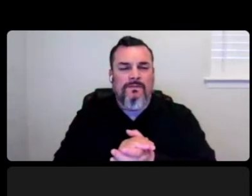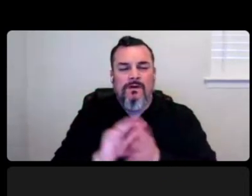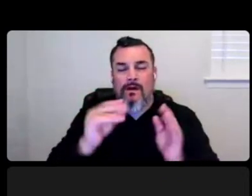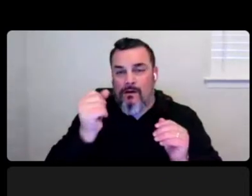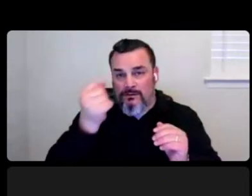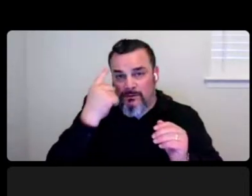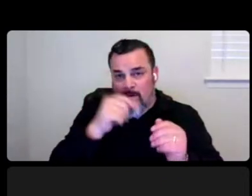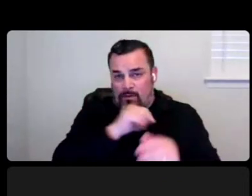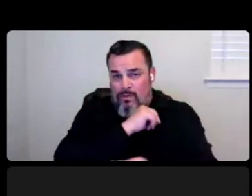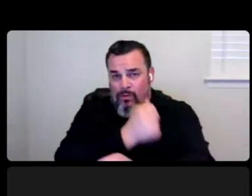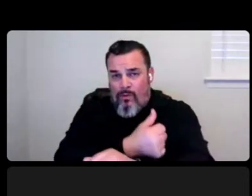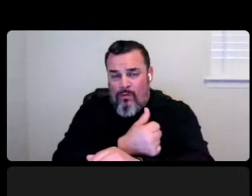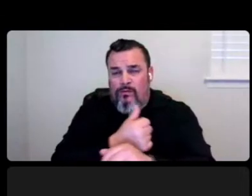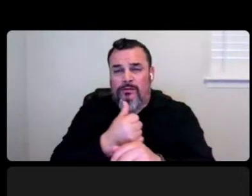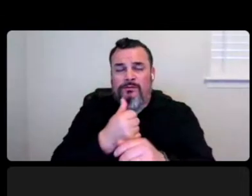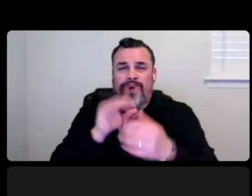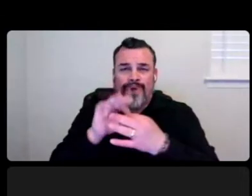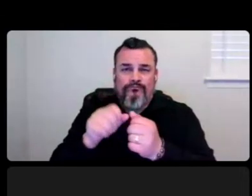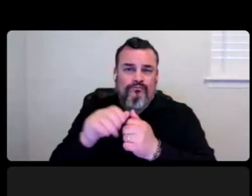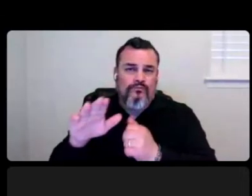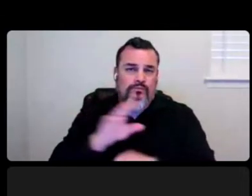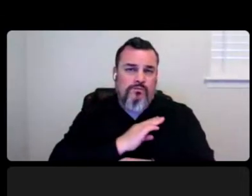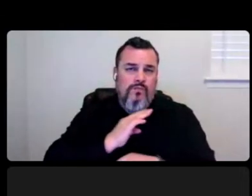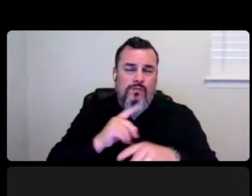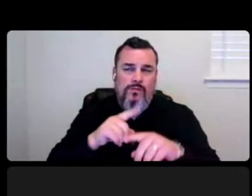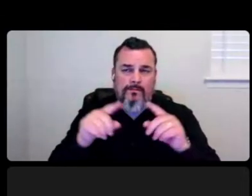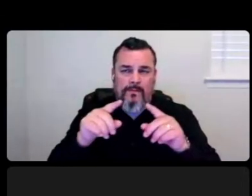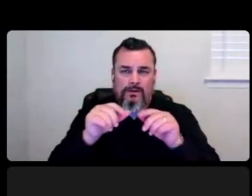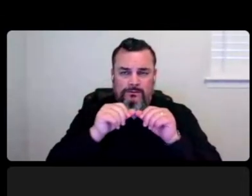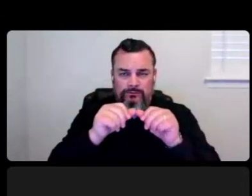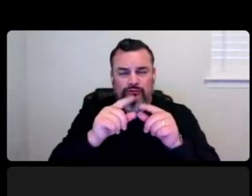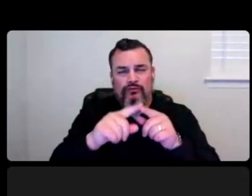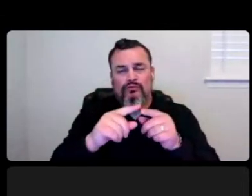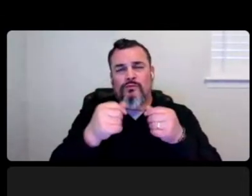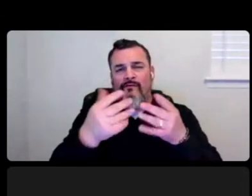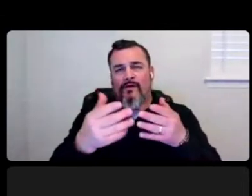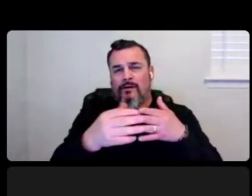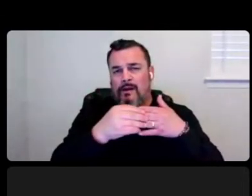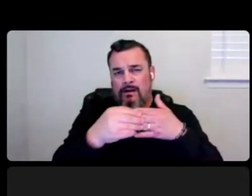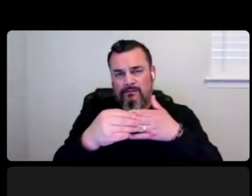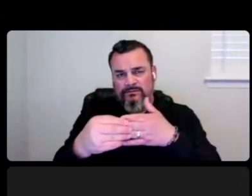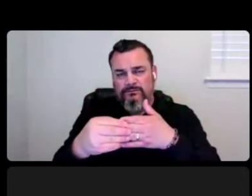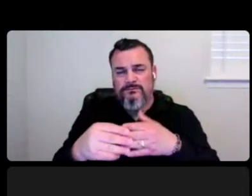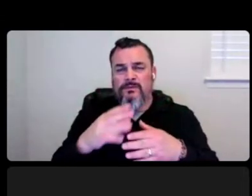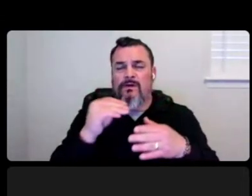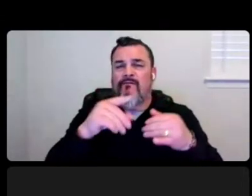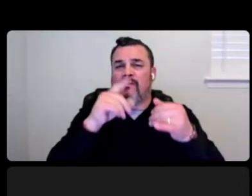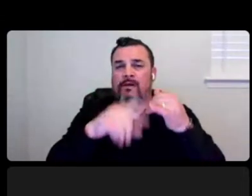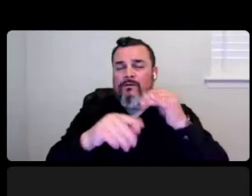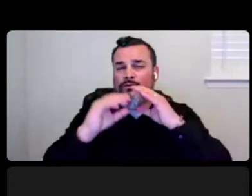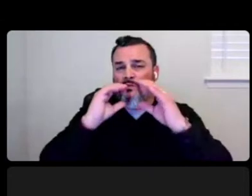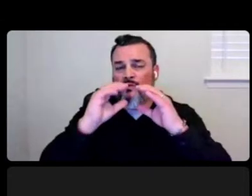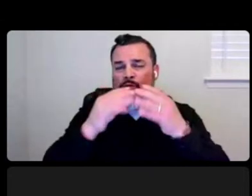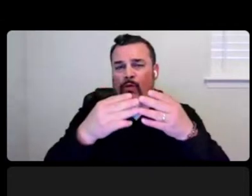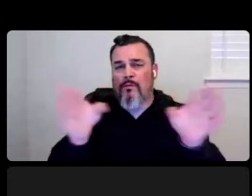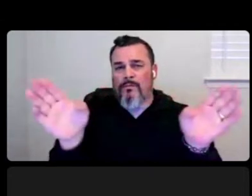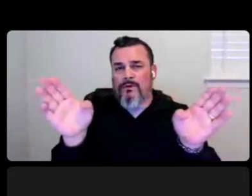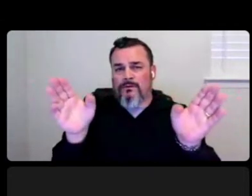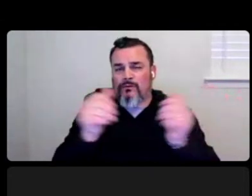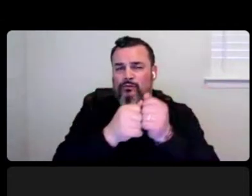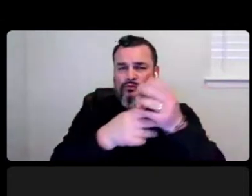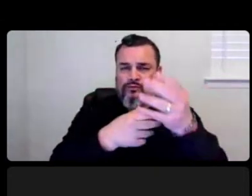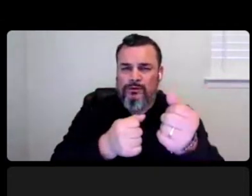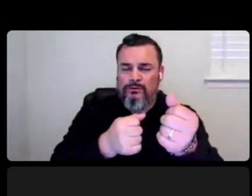Understanding authority rests with the board, but continual to provide guidance. And finally, communicate openly and with trust